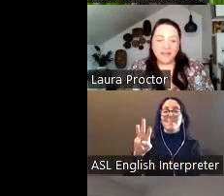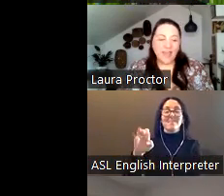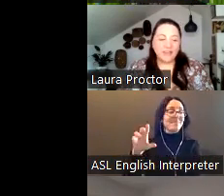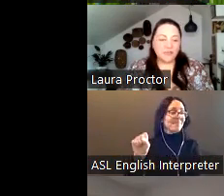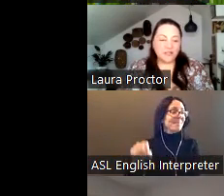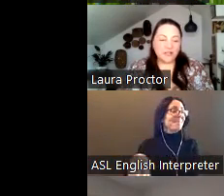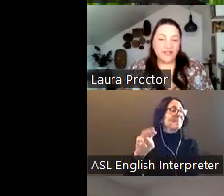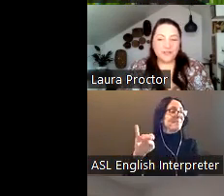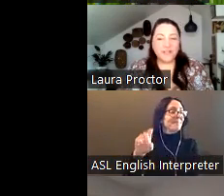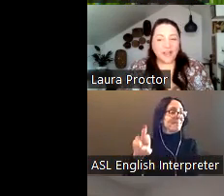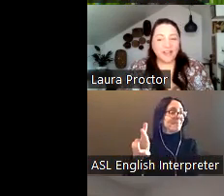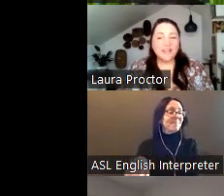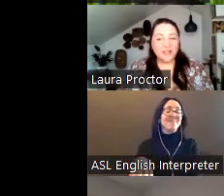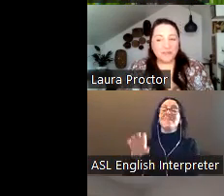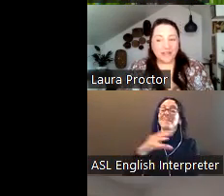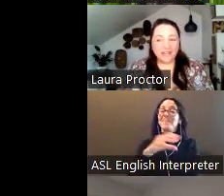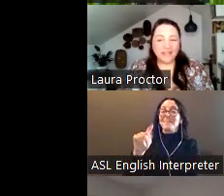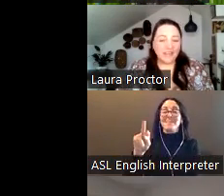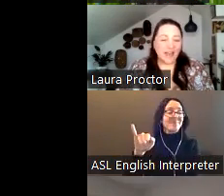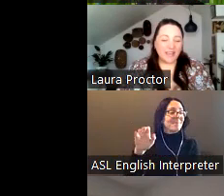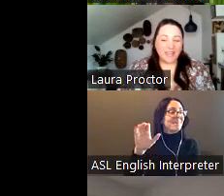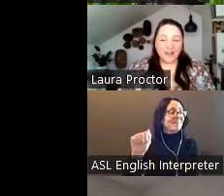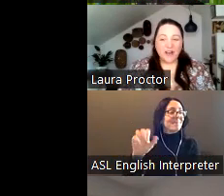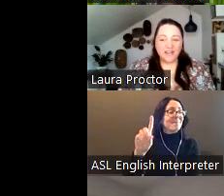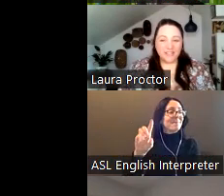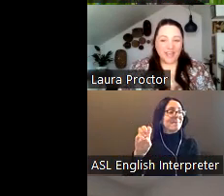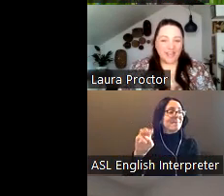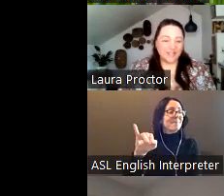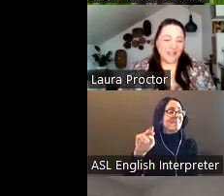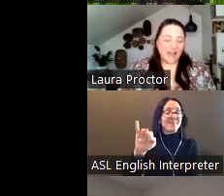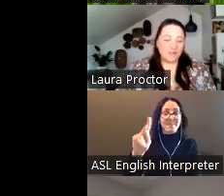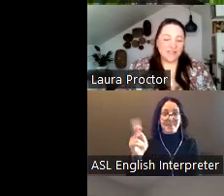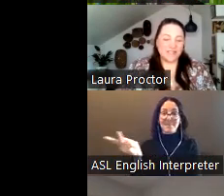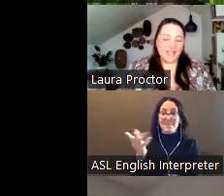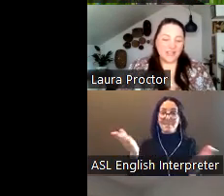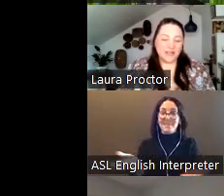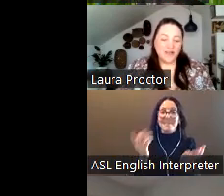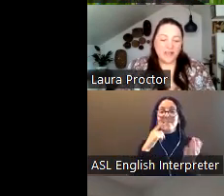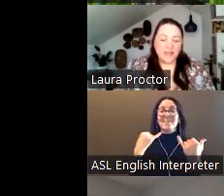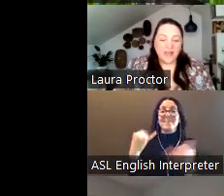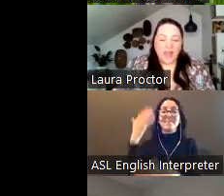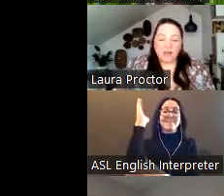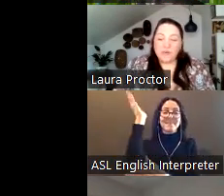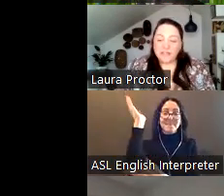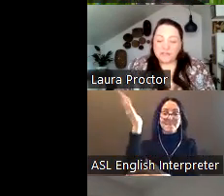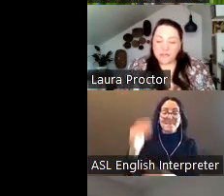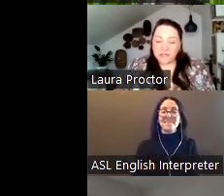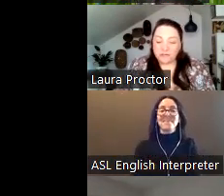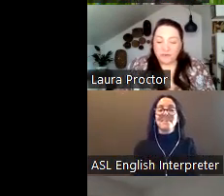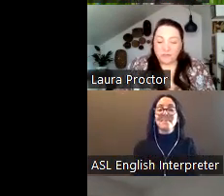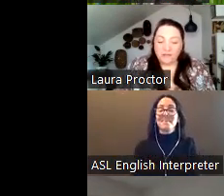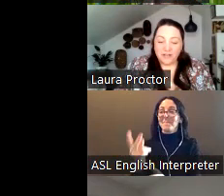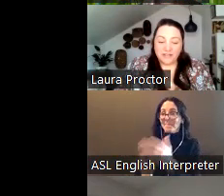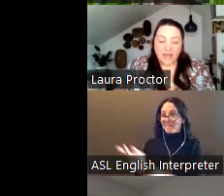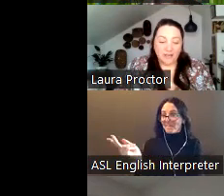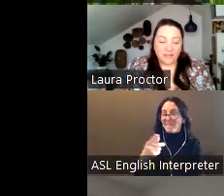Miller and Tricia Dominik here on today's presentation. Both individuals